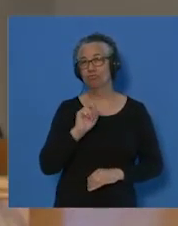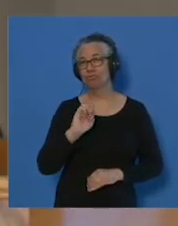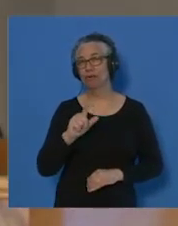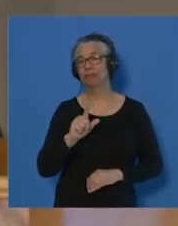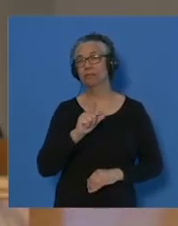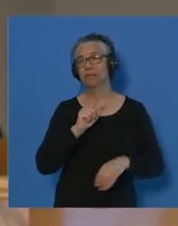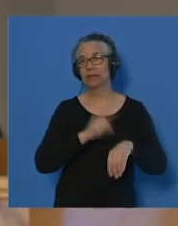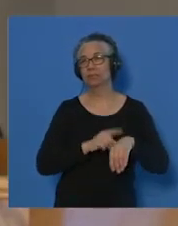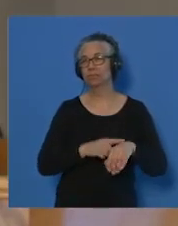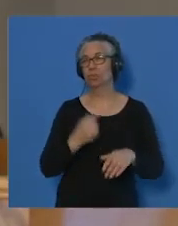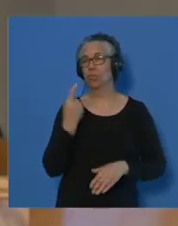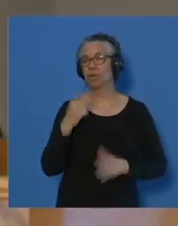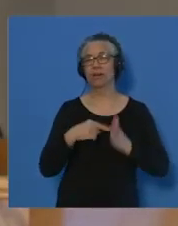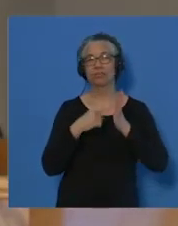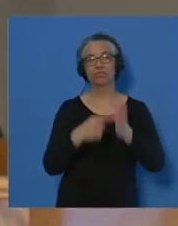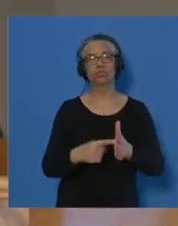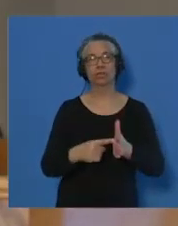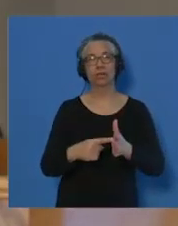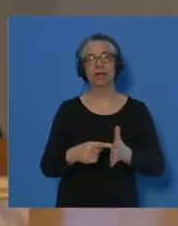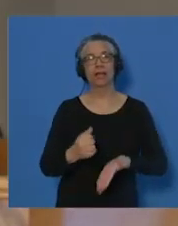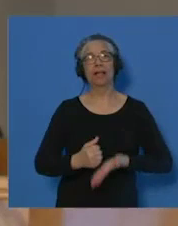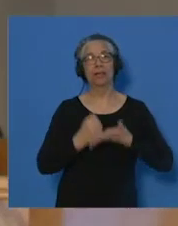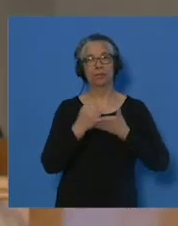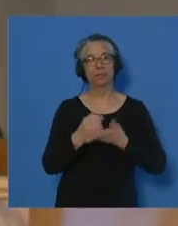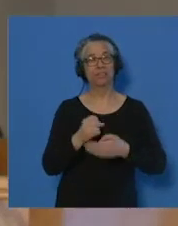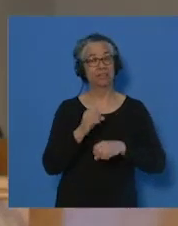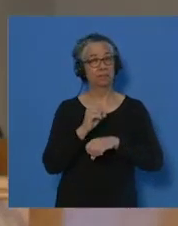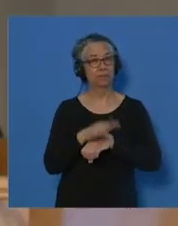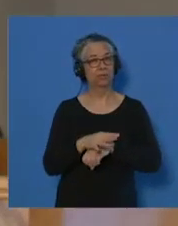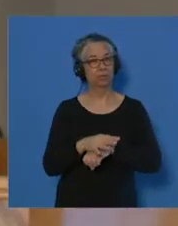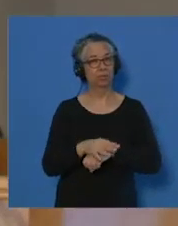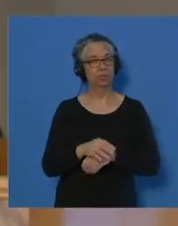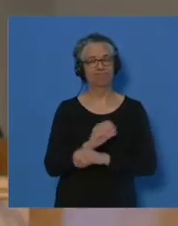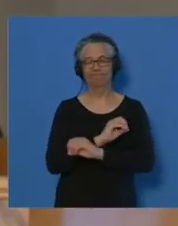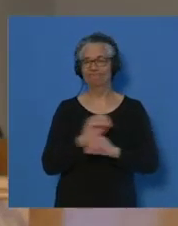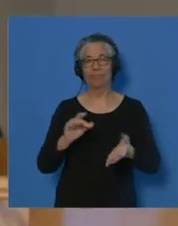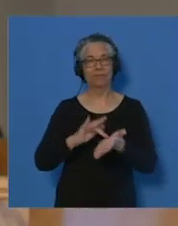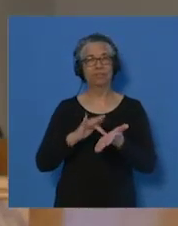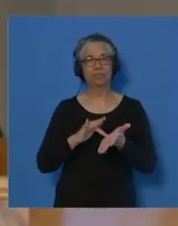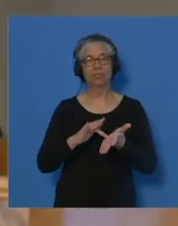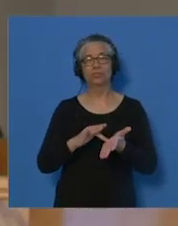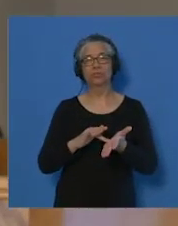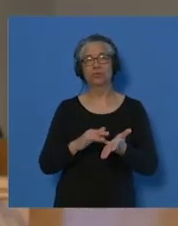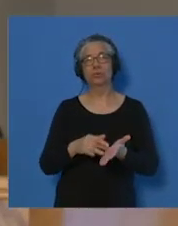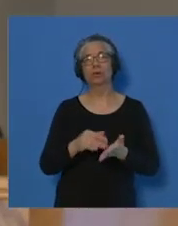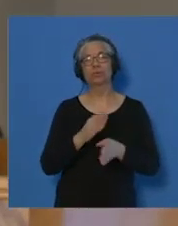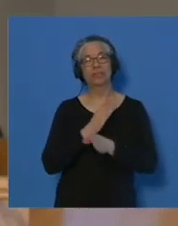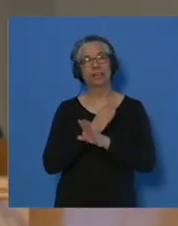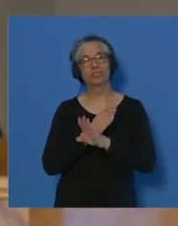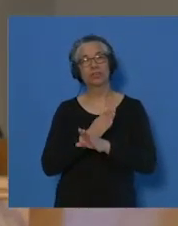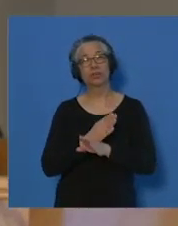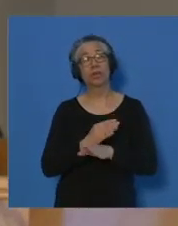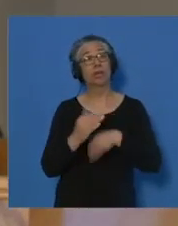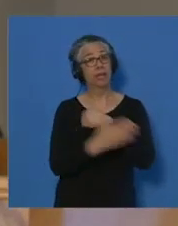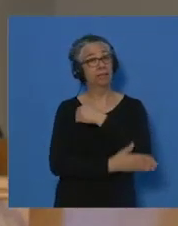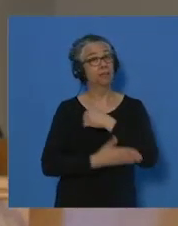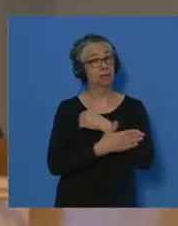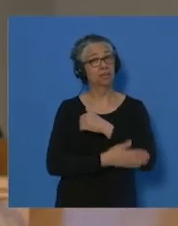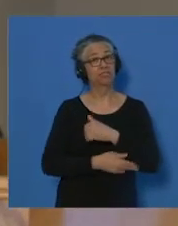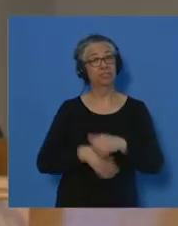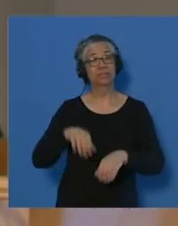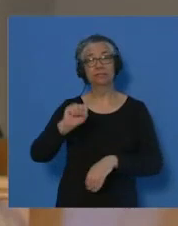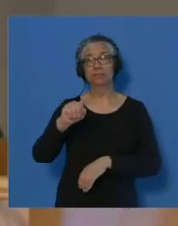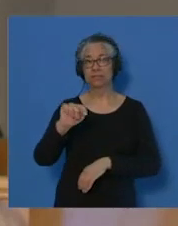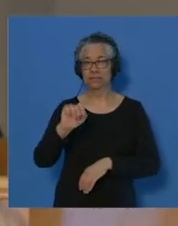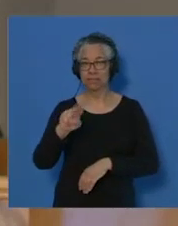used to understand the impacts of our mitigation measures or our non-pharmaceutical interventions and the country's overall status. This number